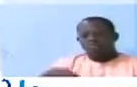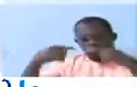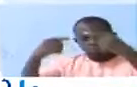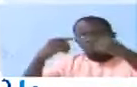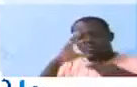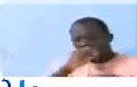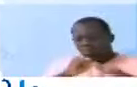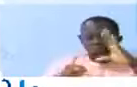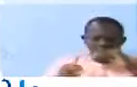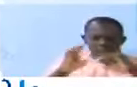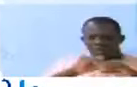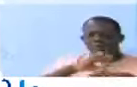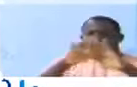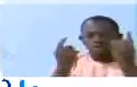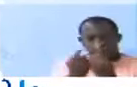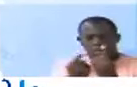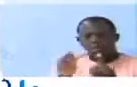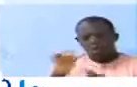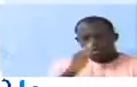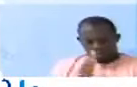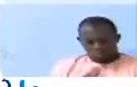saying things which I didn't like at all.